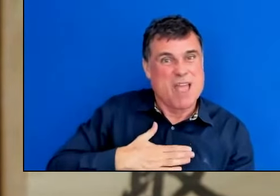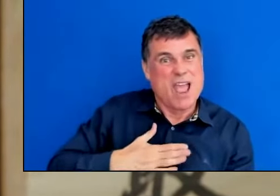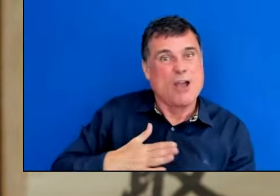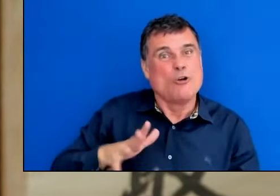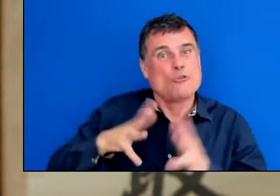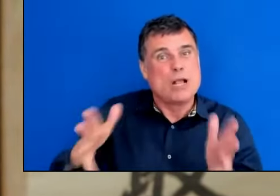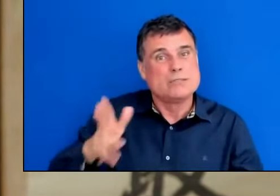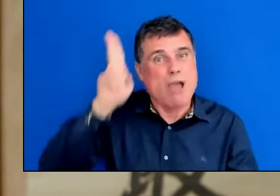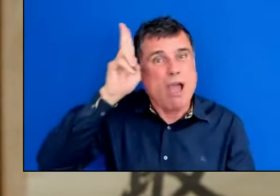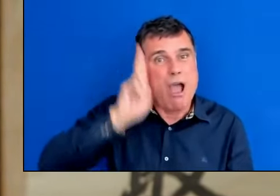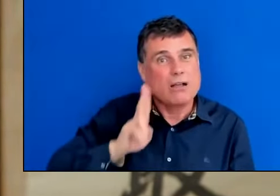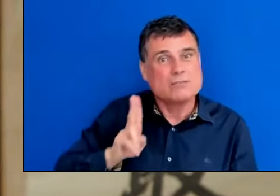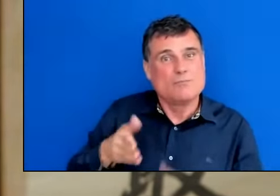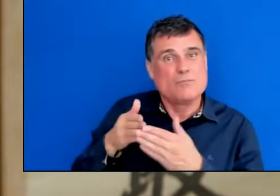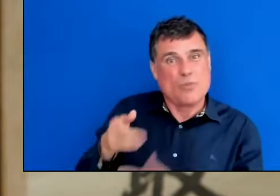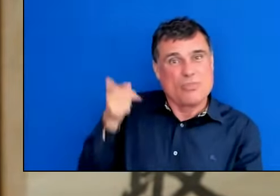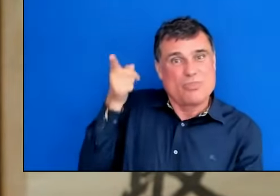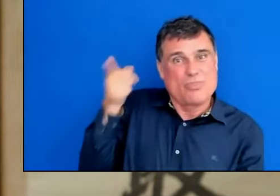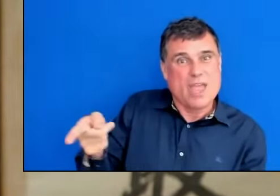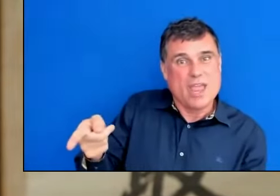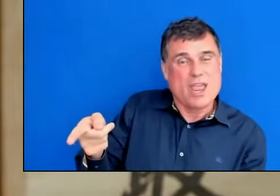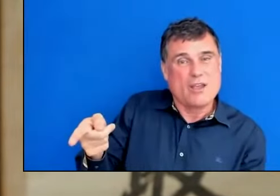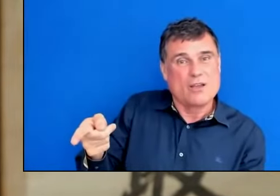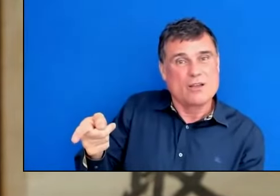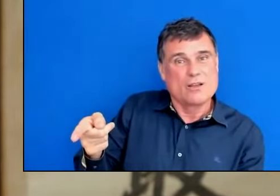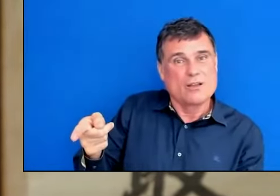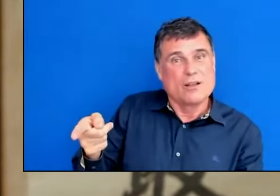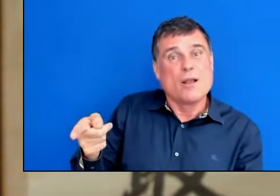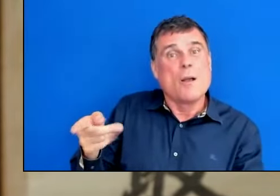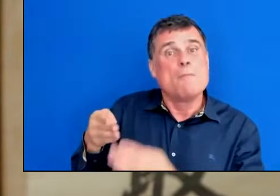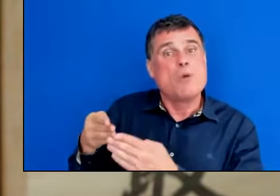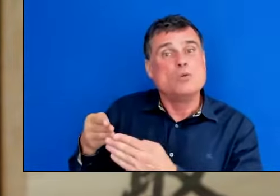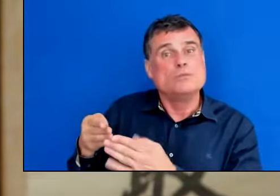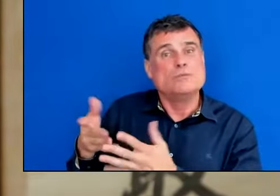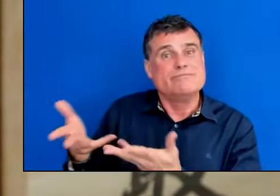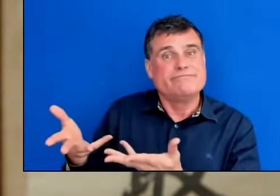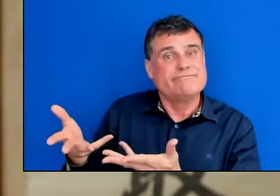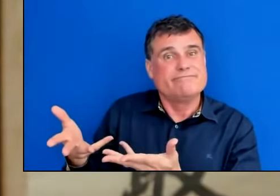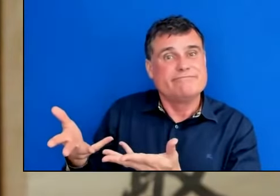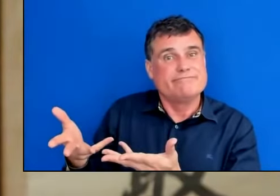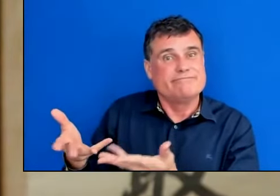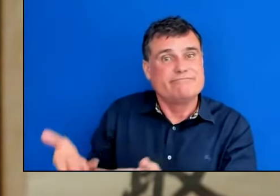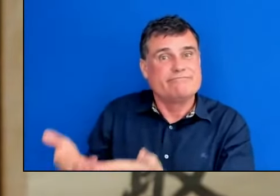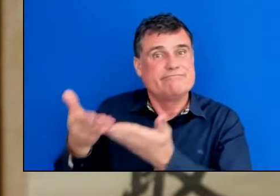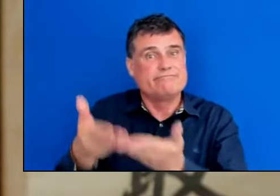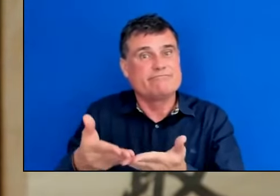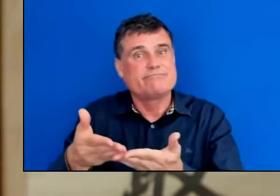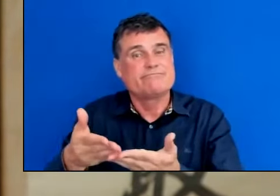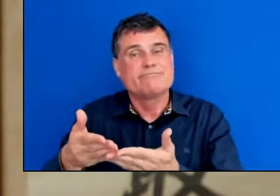business and supplied boats to the native fishing community as well.